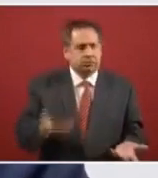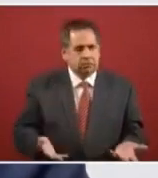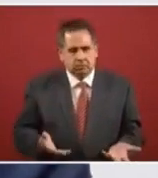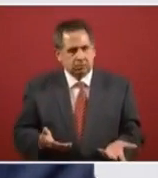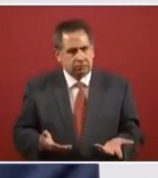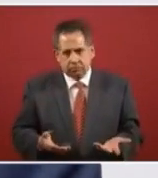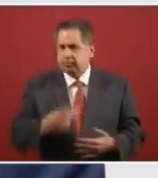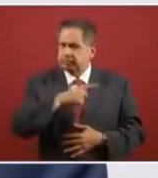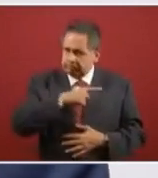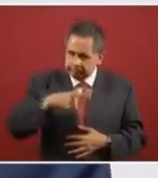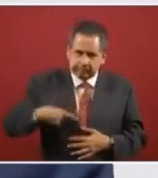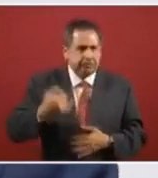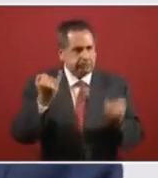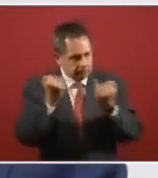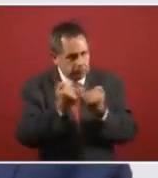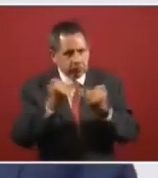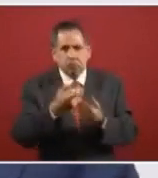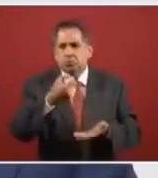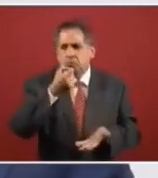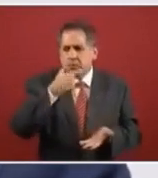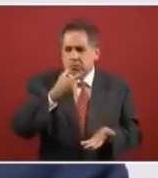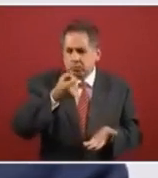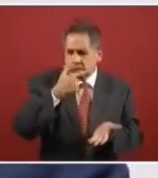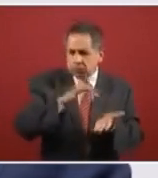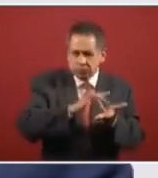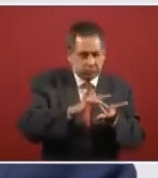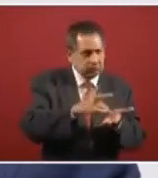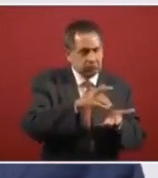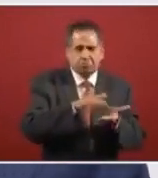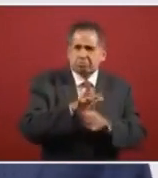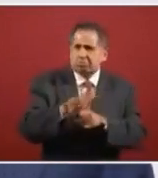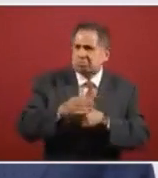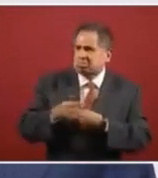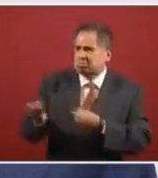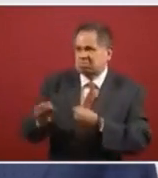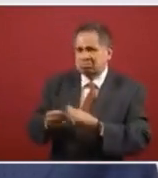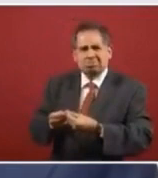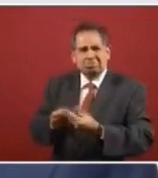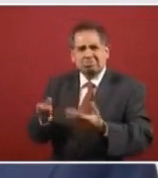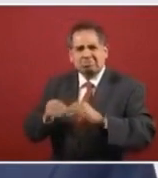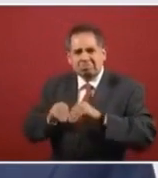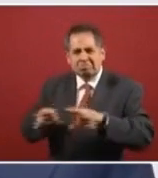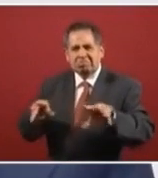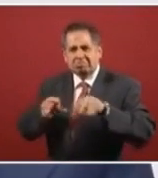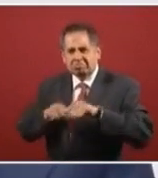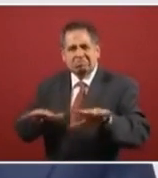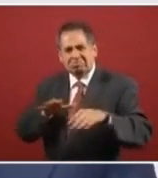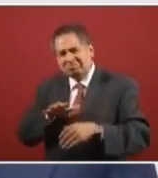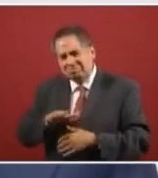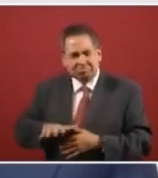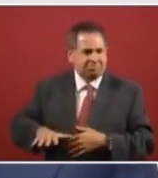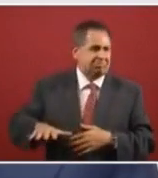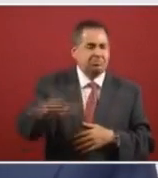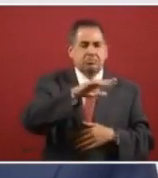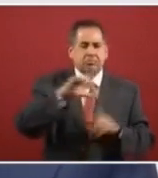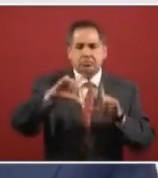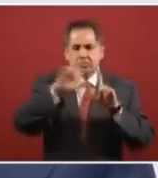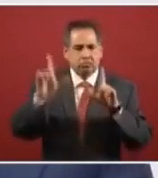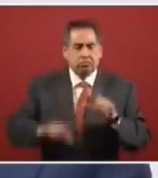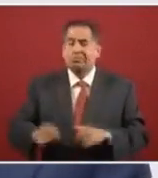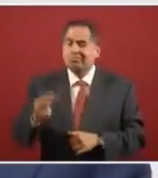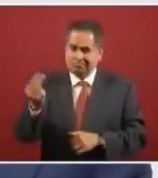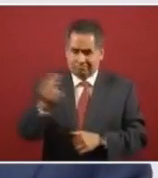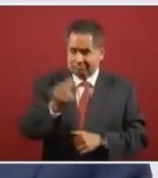able to do the same with medication we have to have a good mechanism of distribution